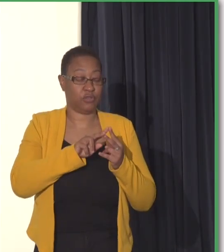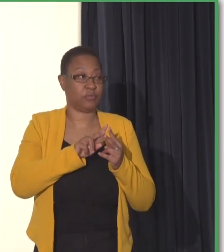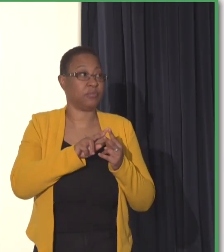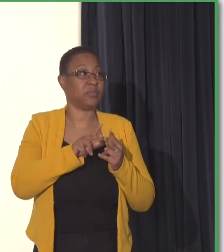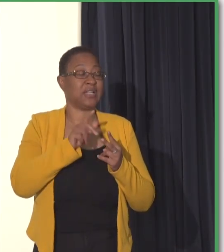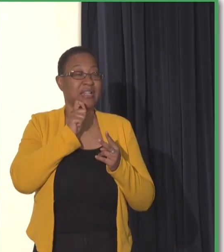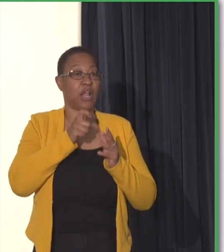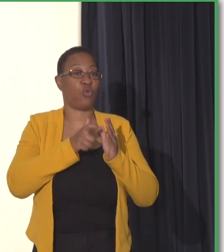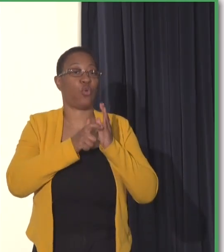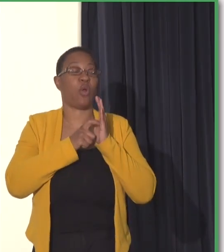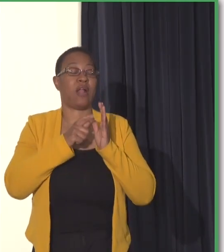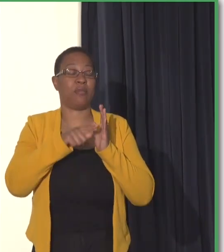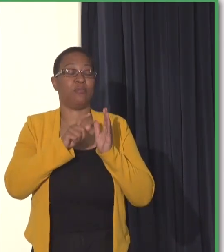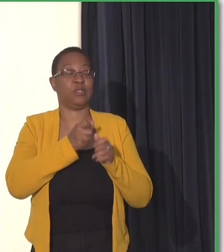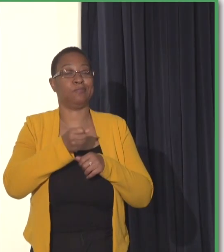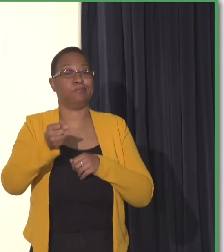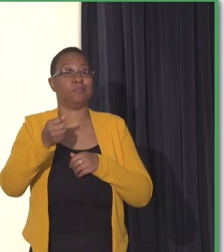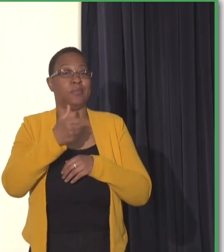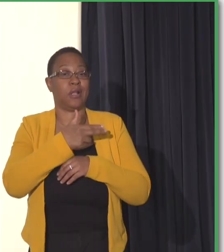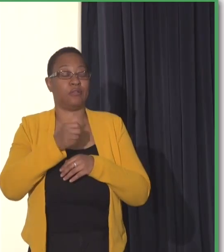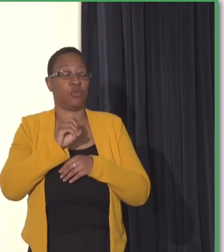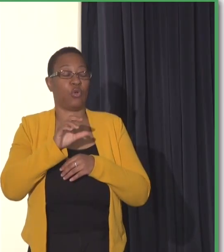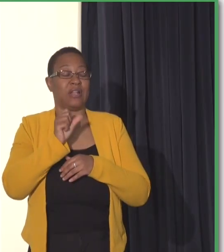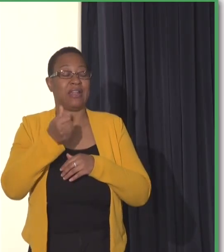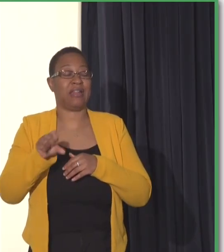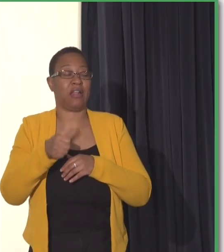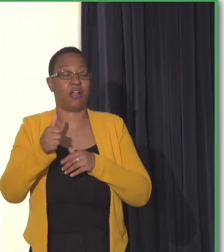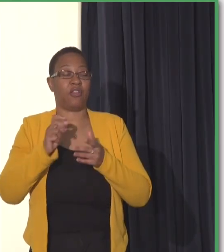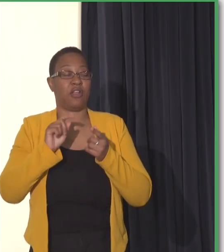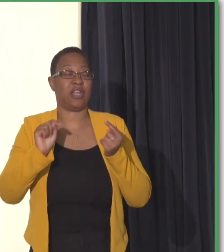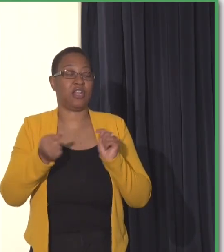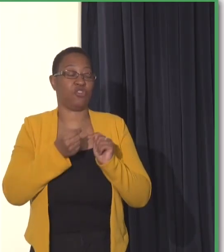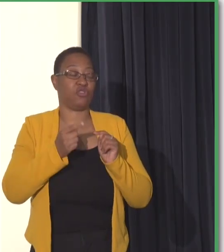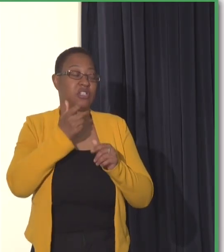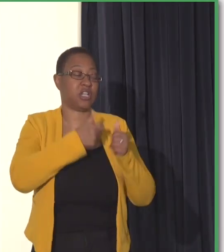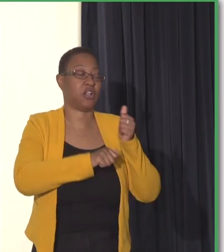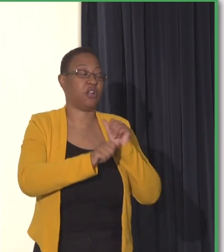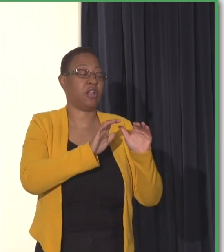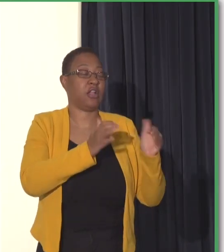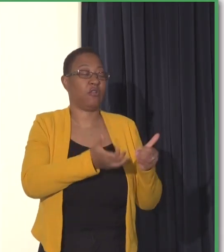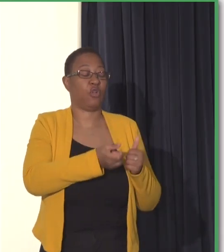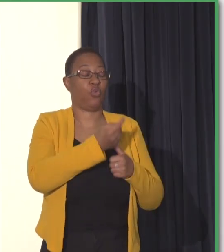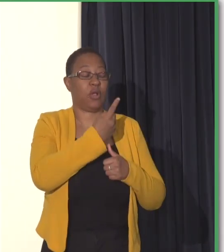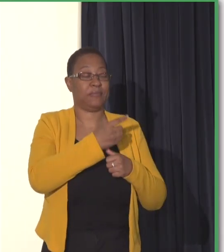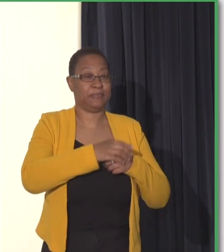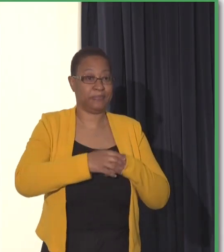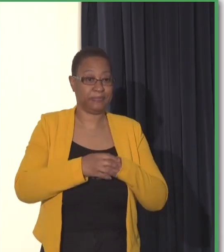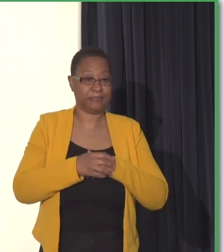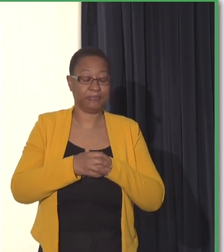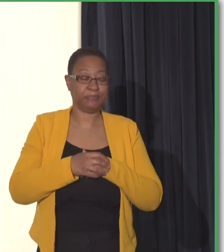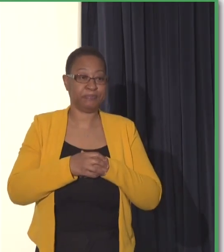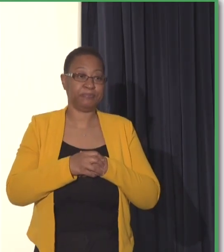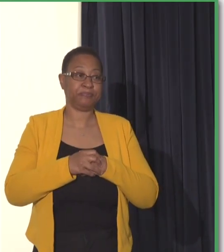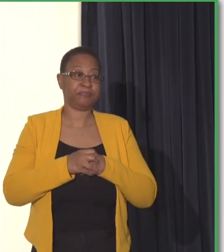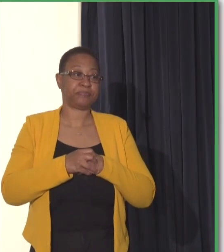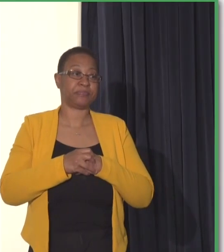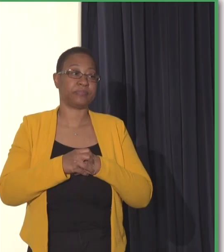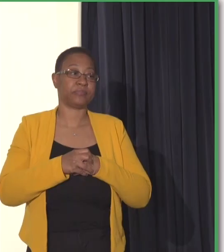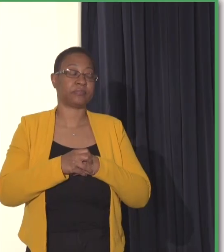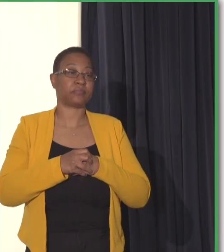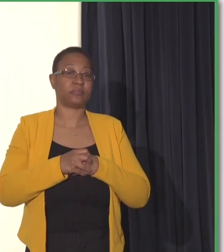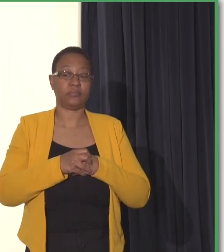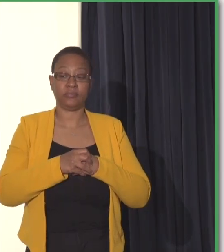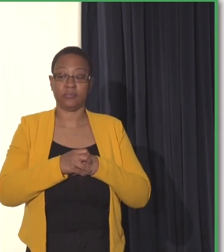that's not requiring hospitalization or any of the other injuries that would be elevated to Category 1. In